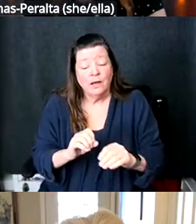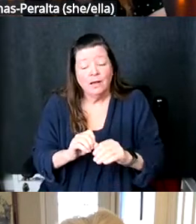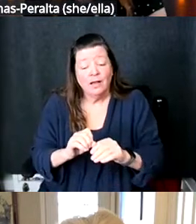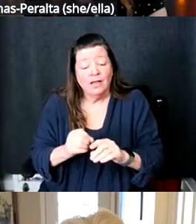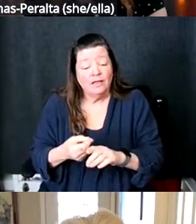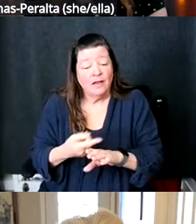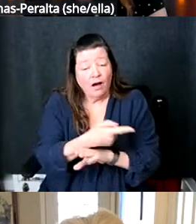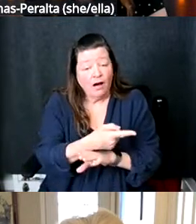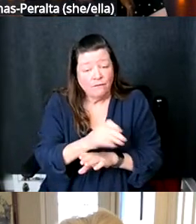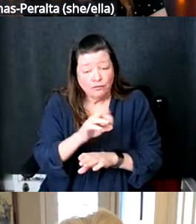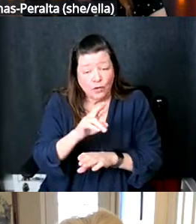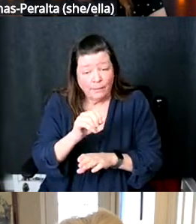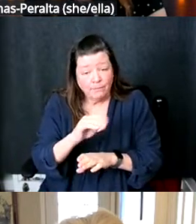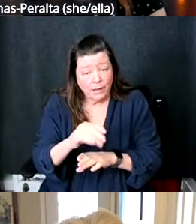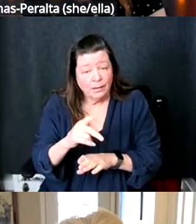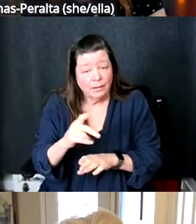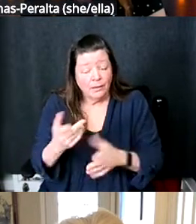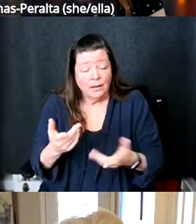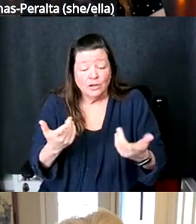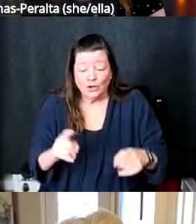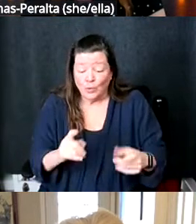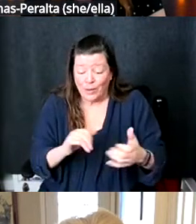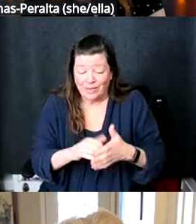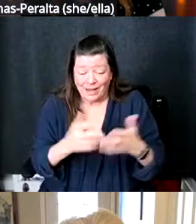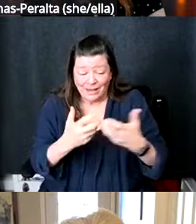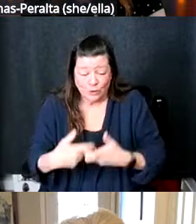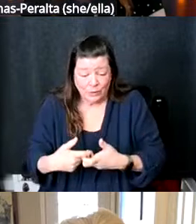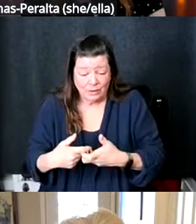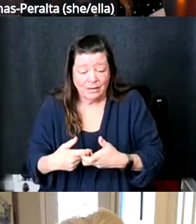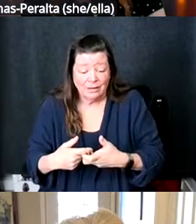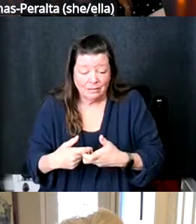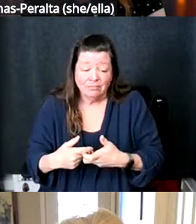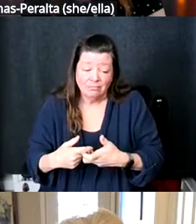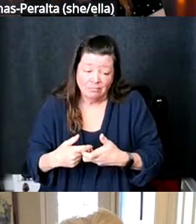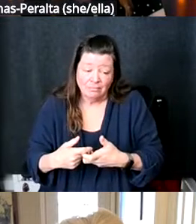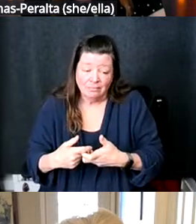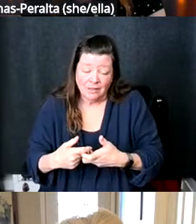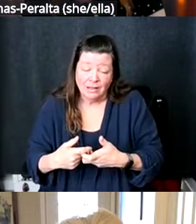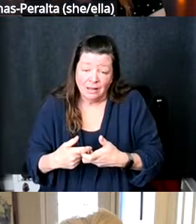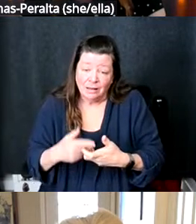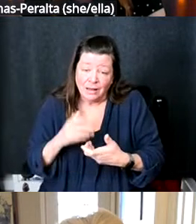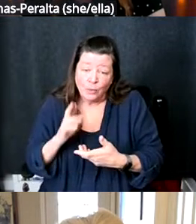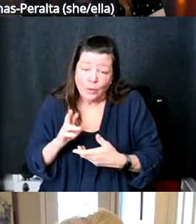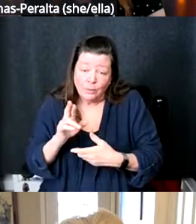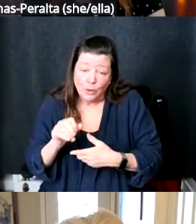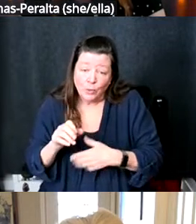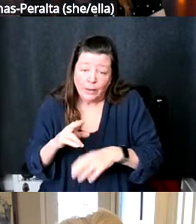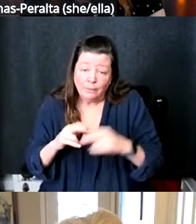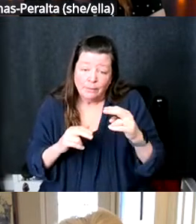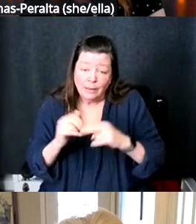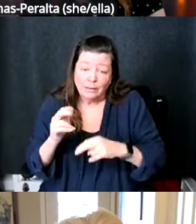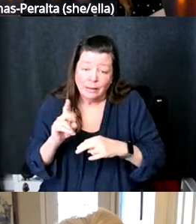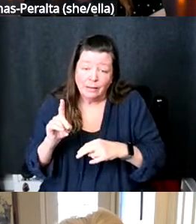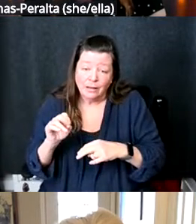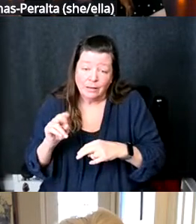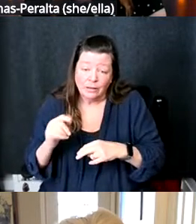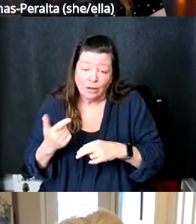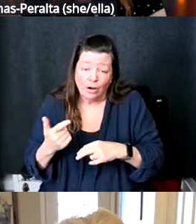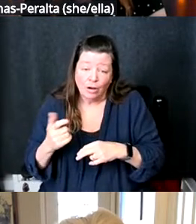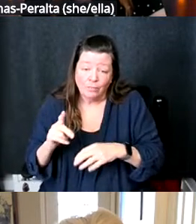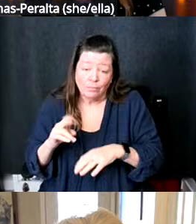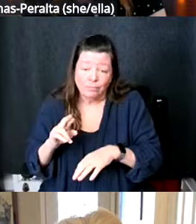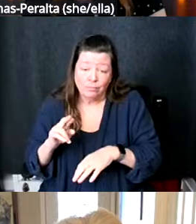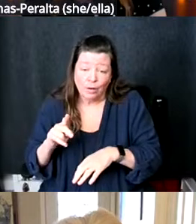those things get realigned, they will be literally rebuilding the dog park, or at least a portion